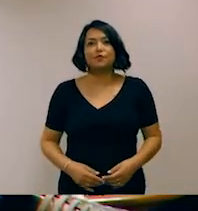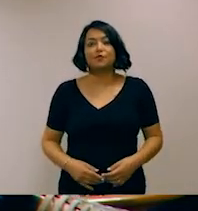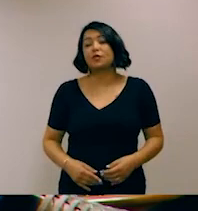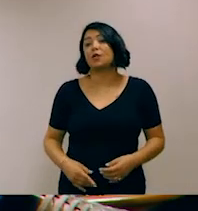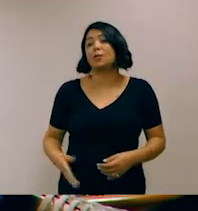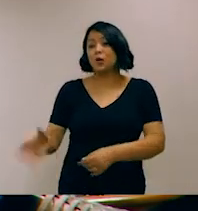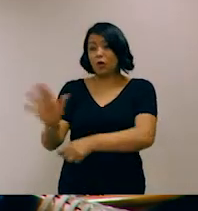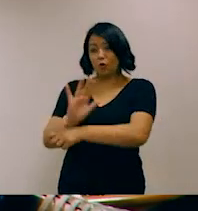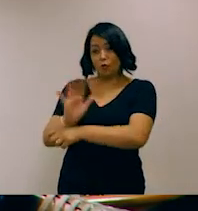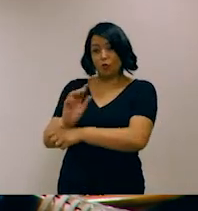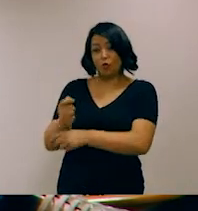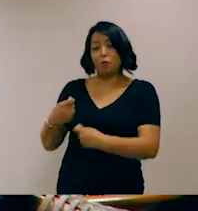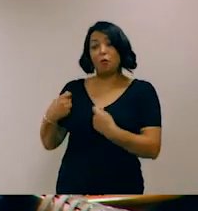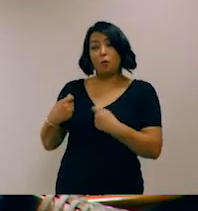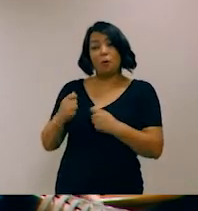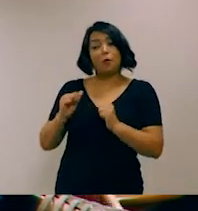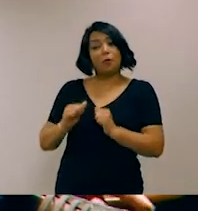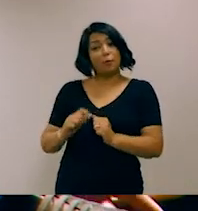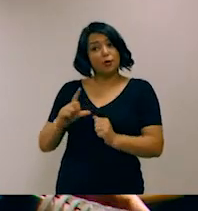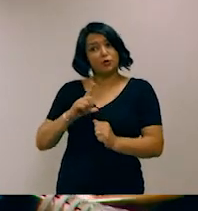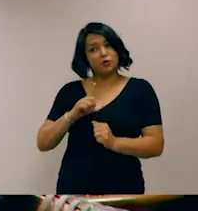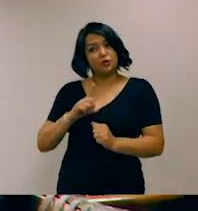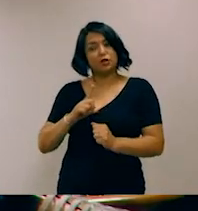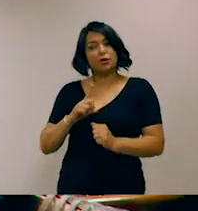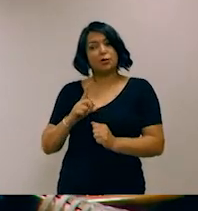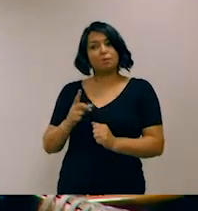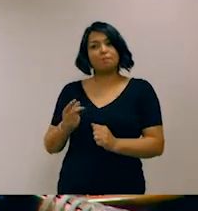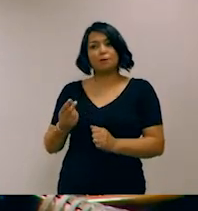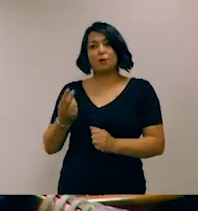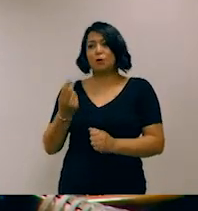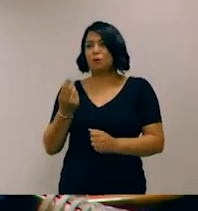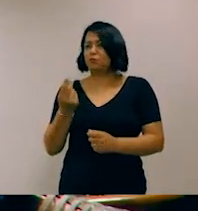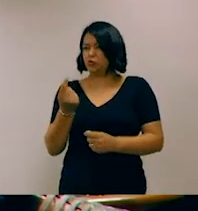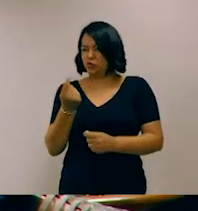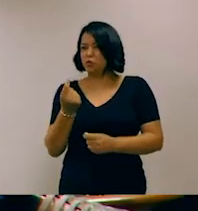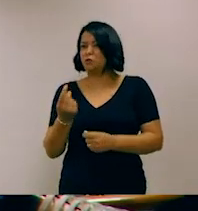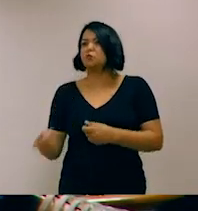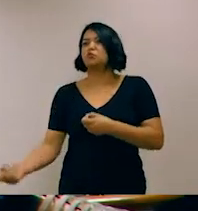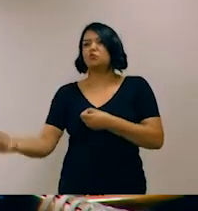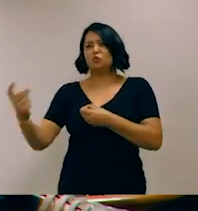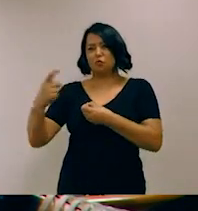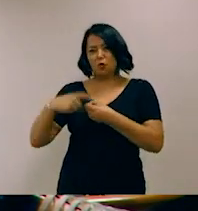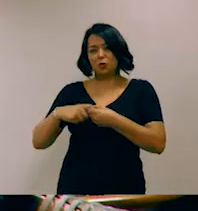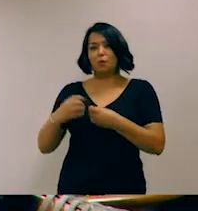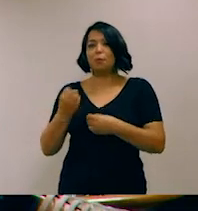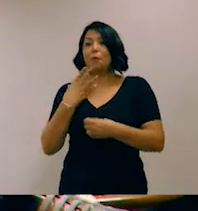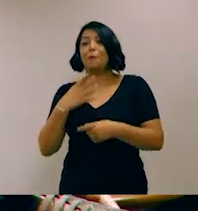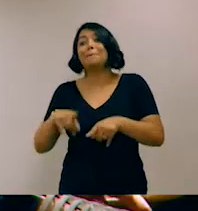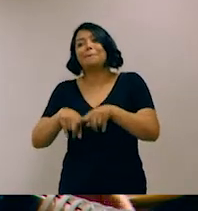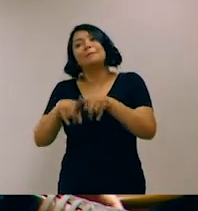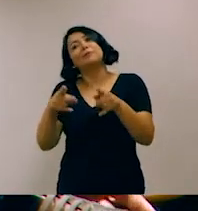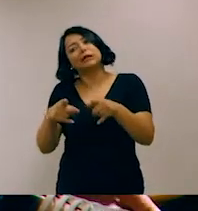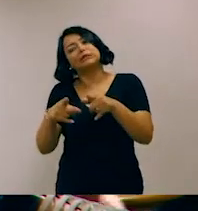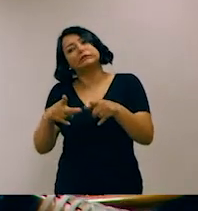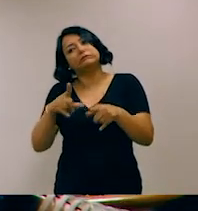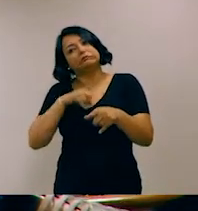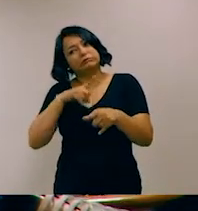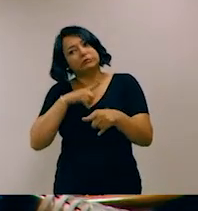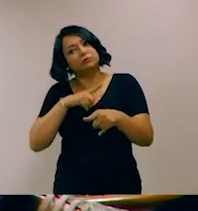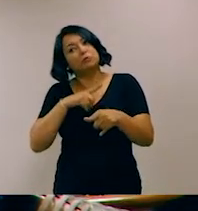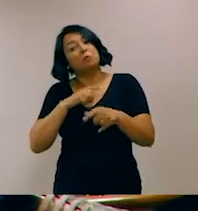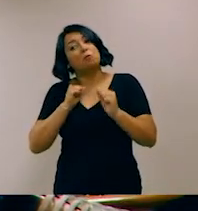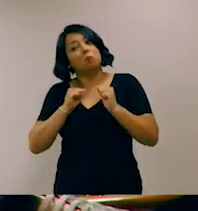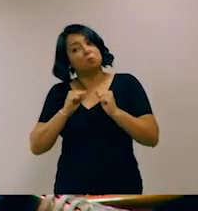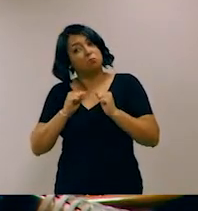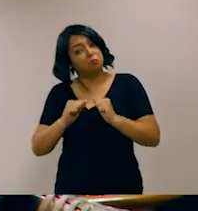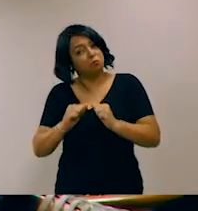better than the gross revenues. So it can have success in the box office, but then maybe